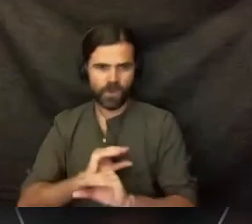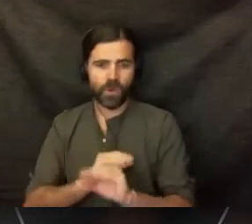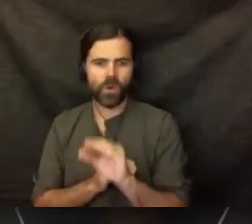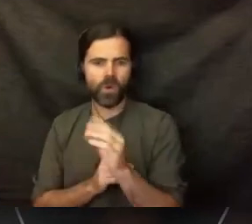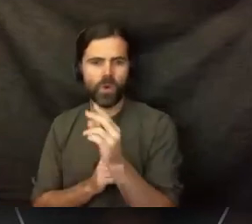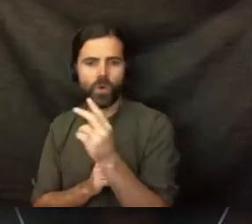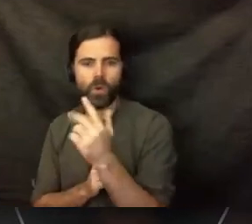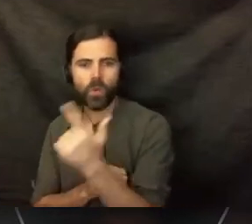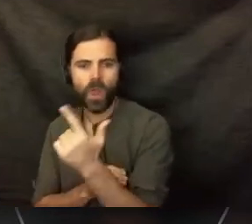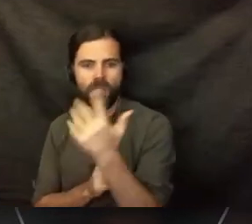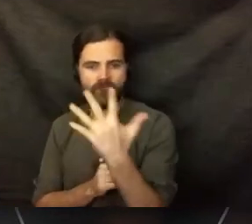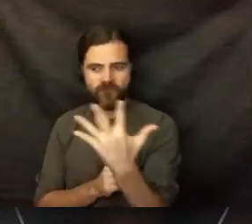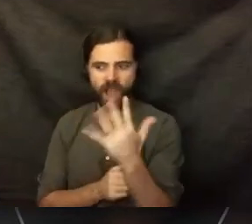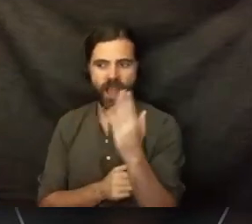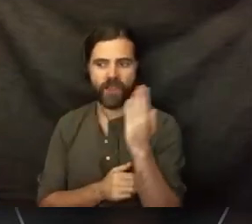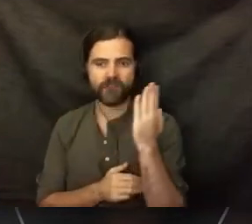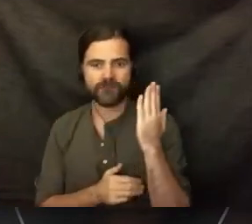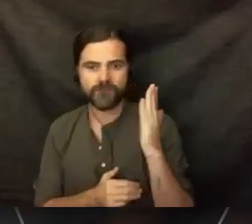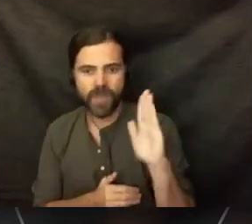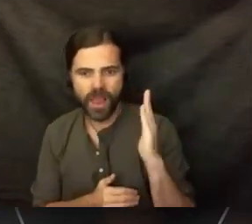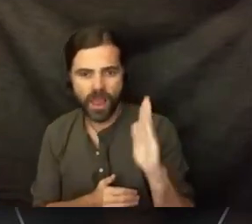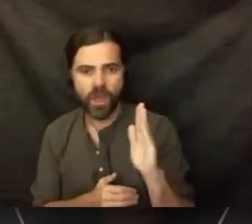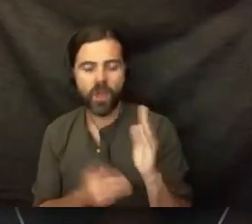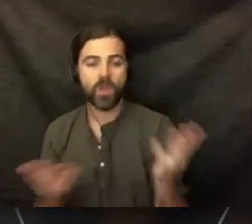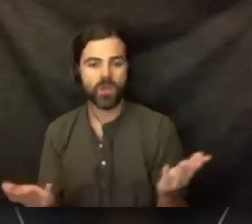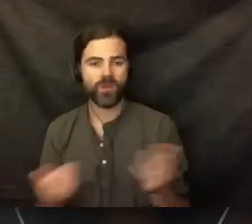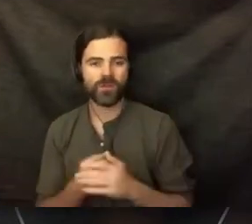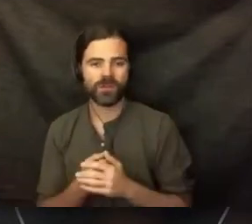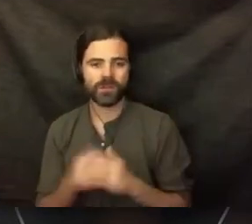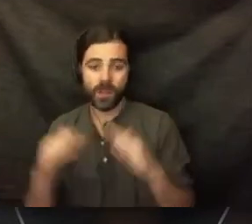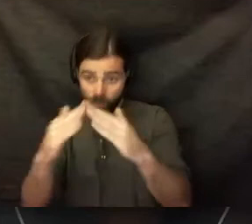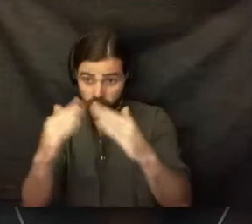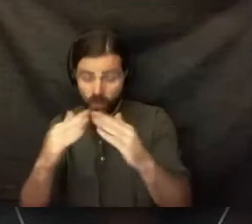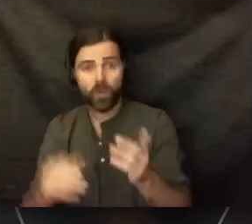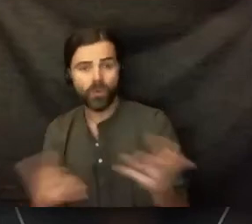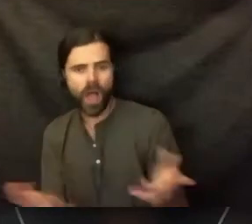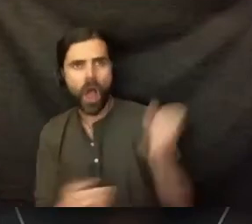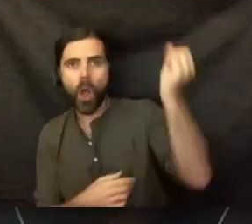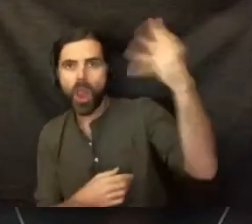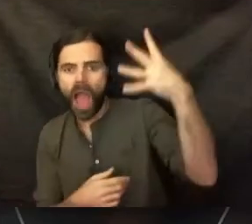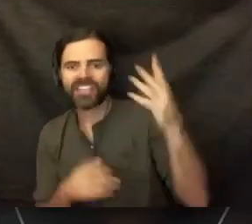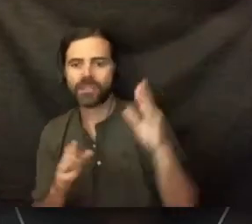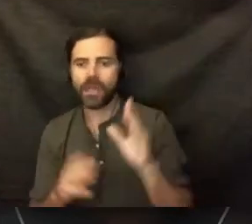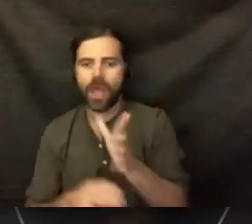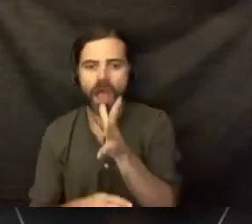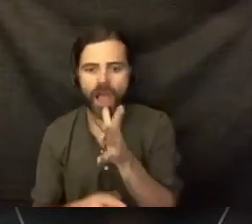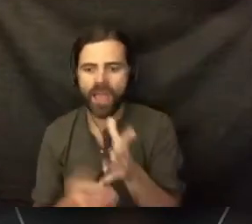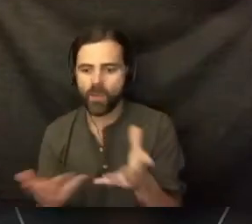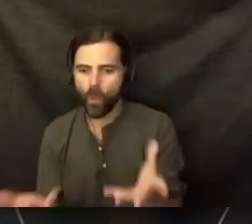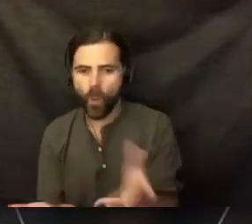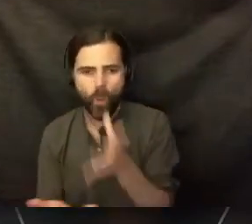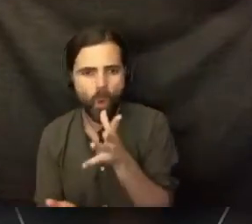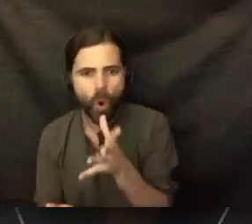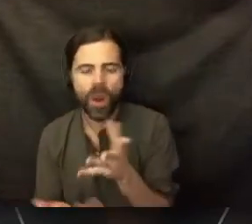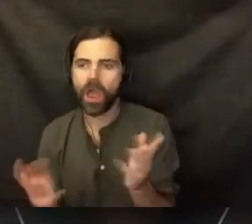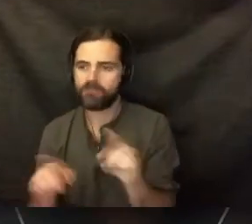city, all the way through to reorchestration of our whole supply chains, all the way through to actually being able to value the health of a city in